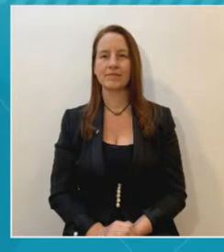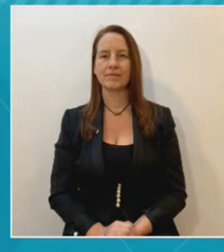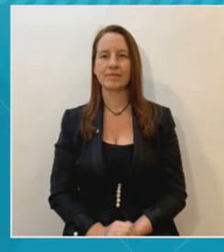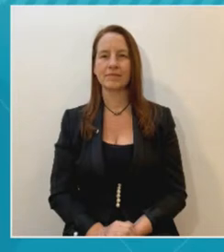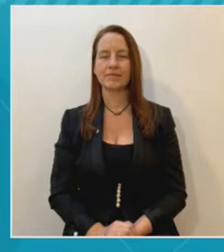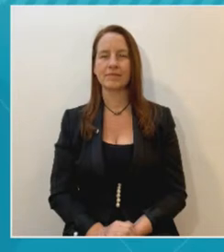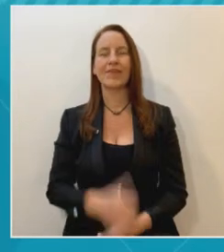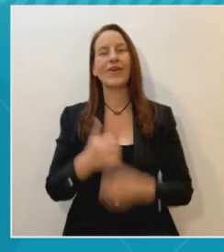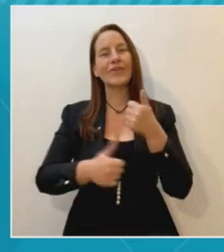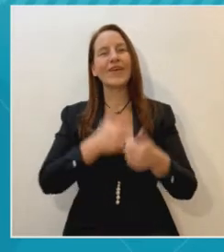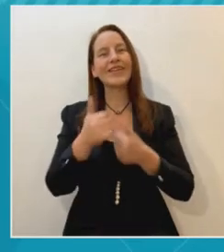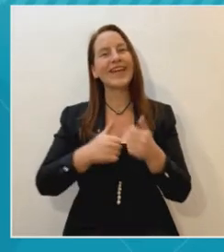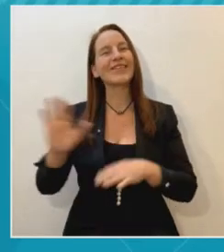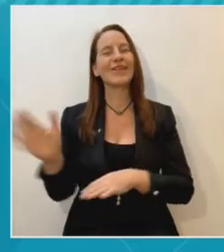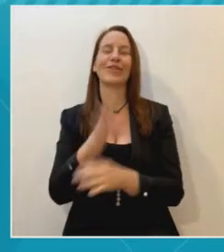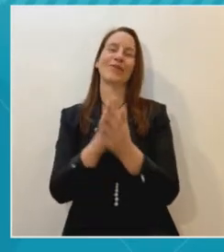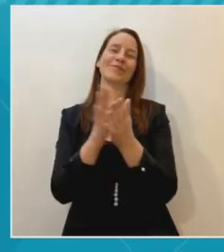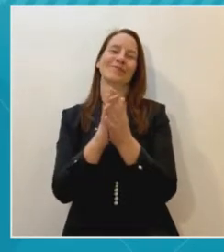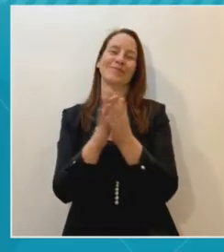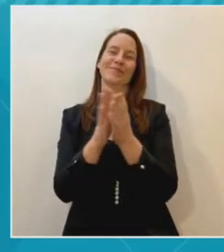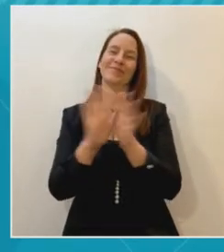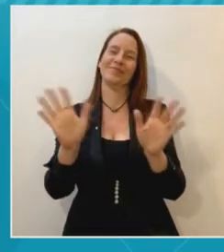Congratulations, all of you.